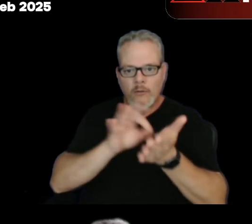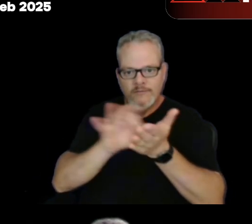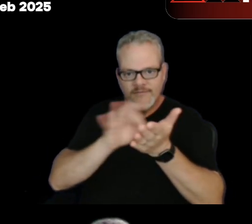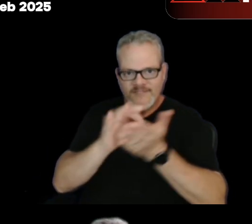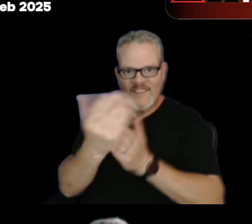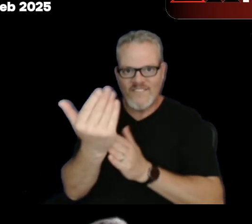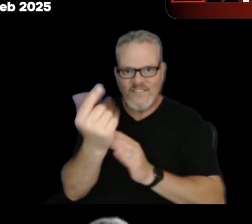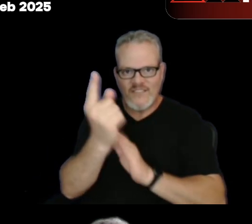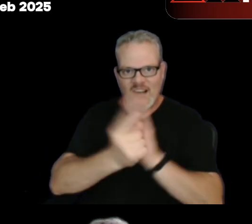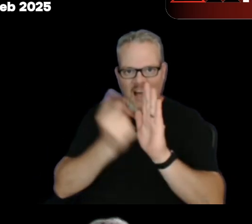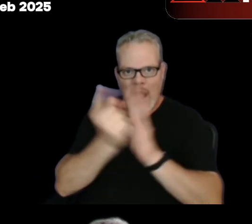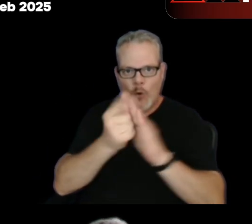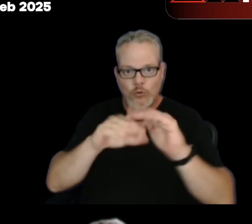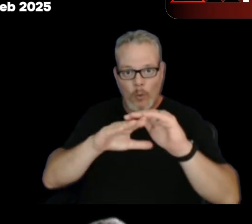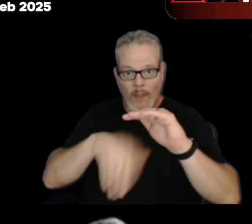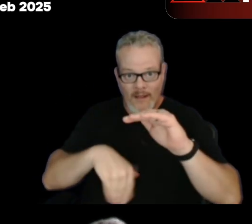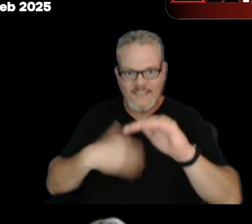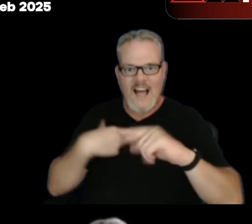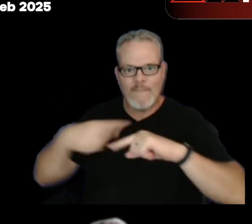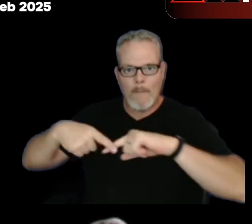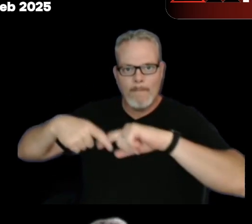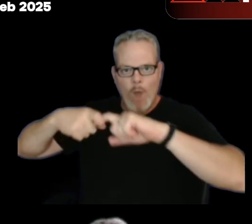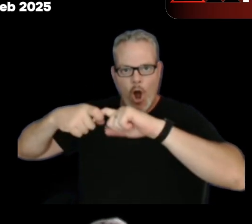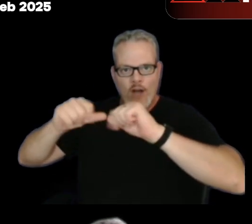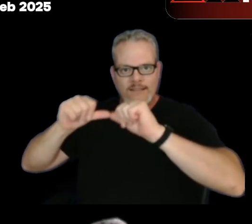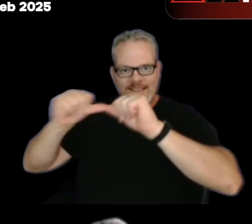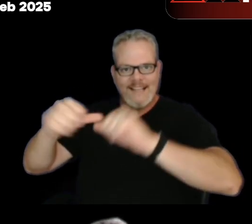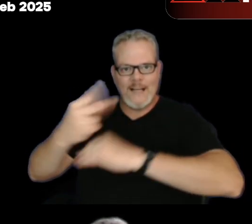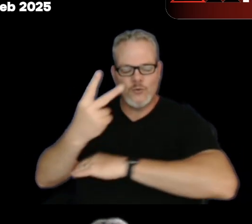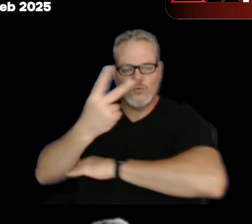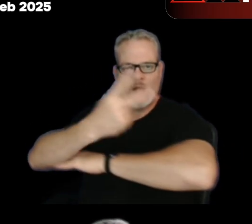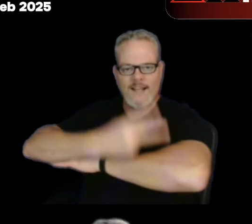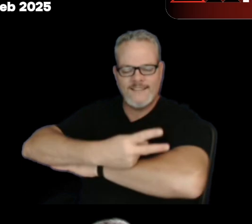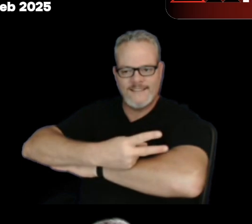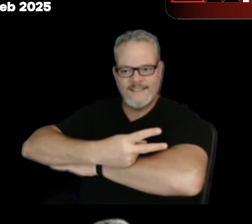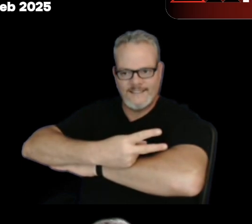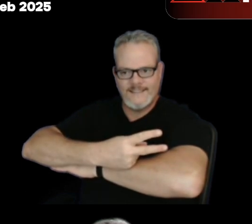followed by a pause that is no longer than 2 days. Here's a couple